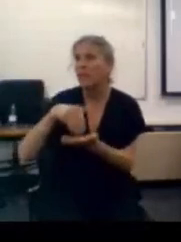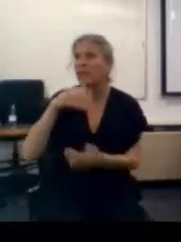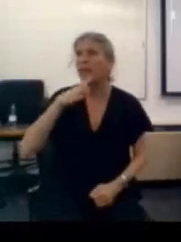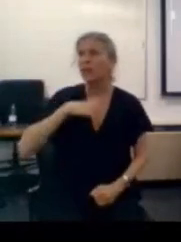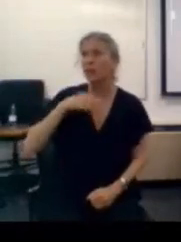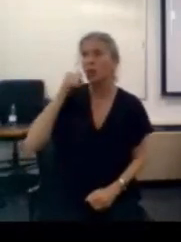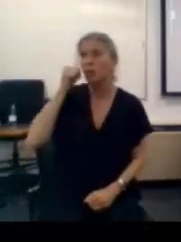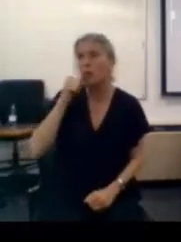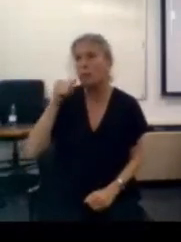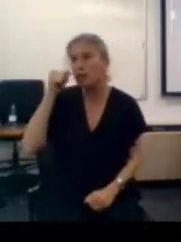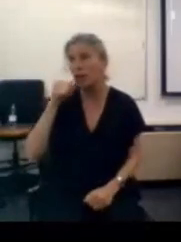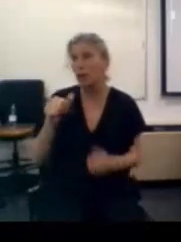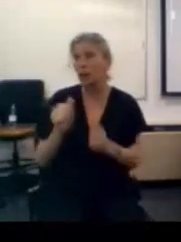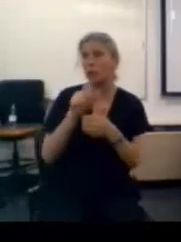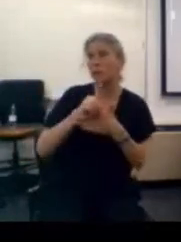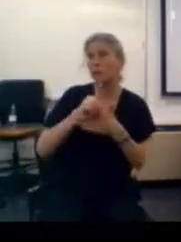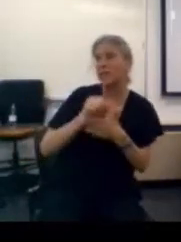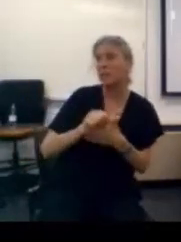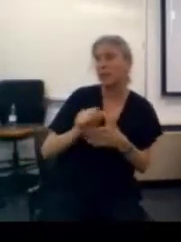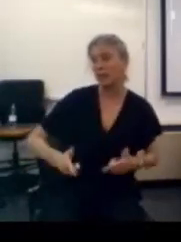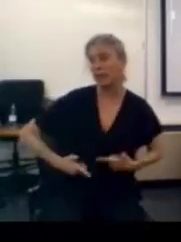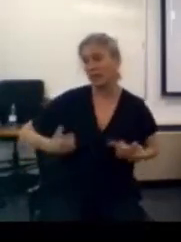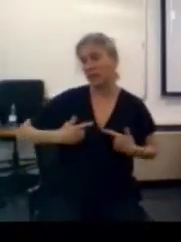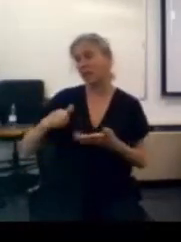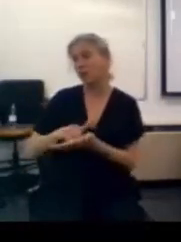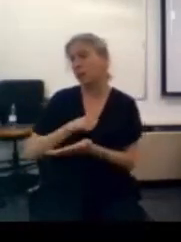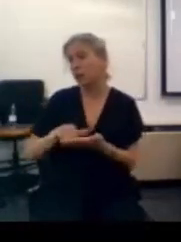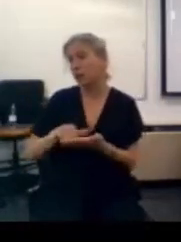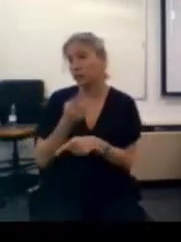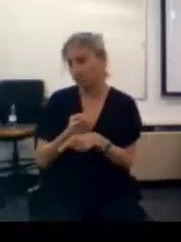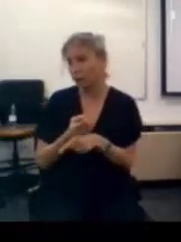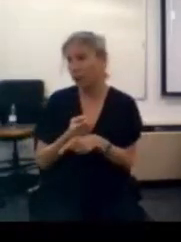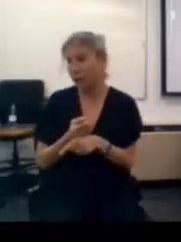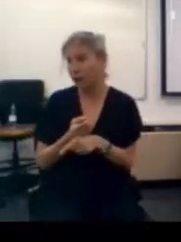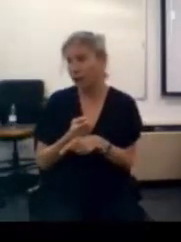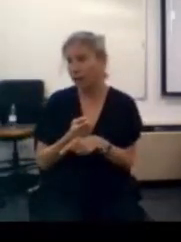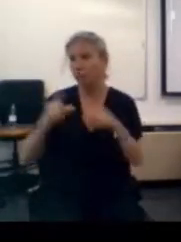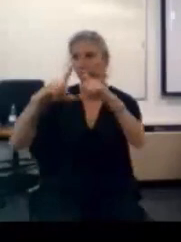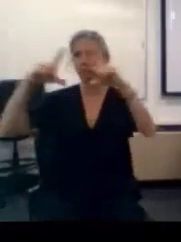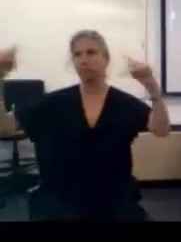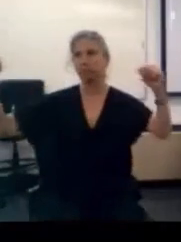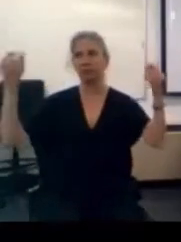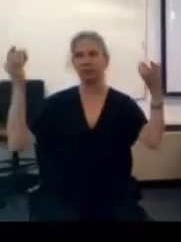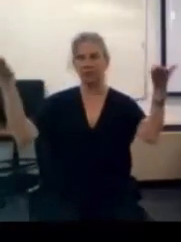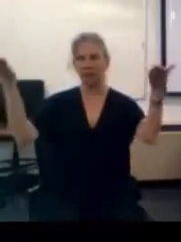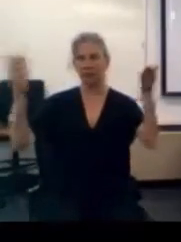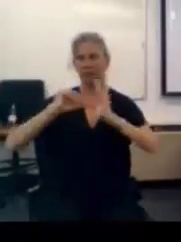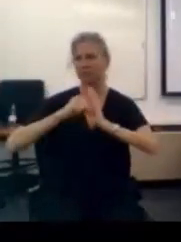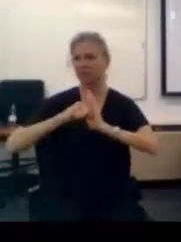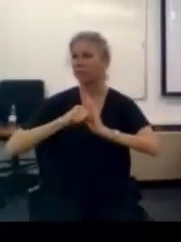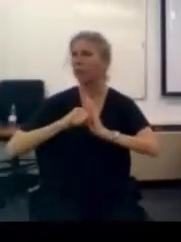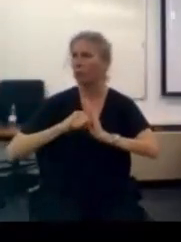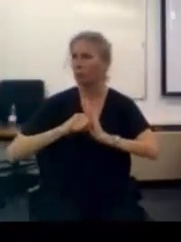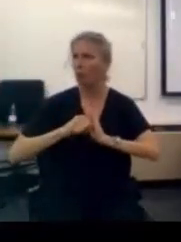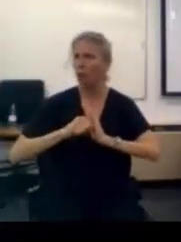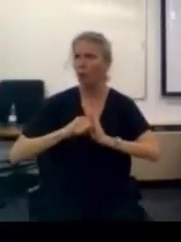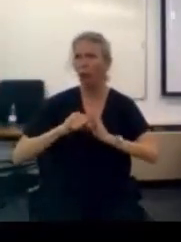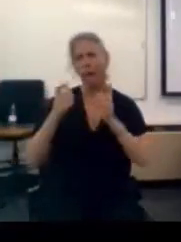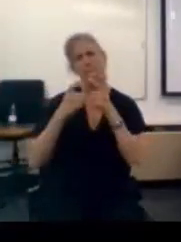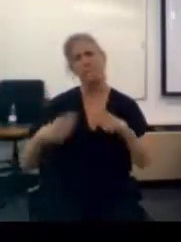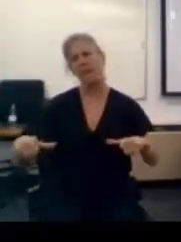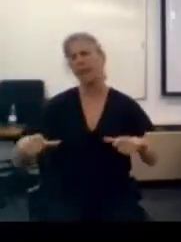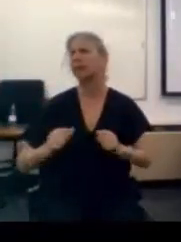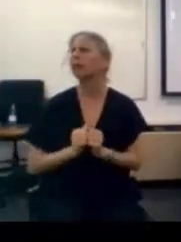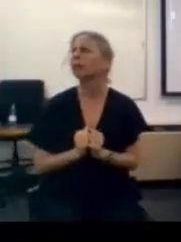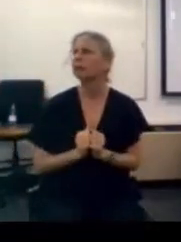Nearly 500,000 women and girls with disabilities live in New York City, right? That's the headline.